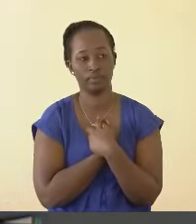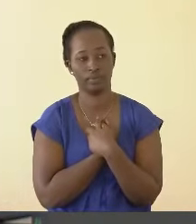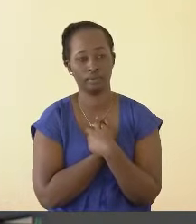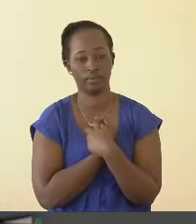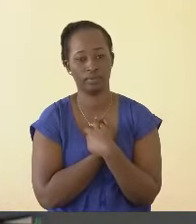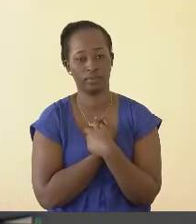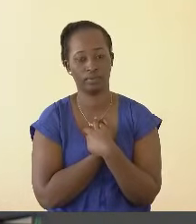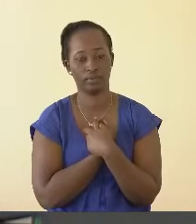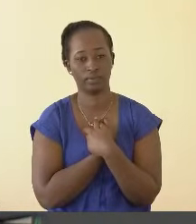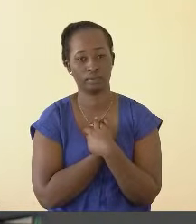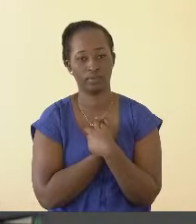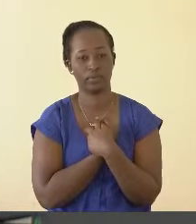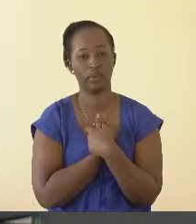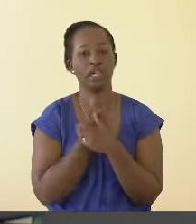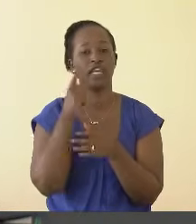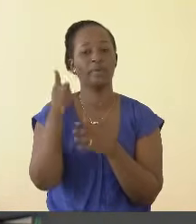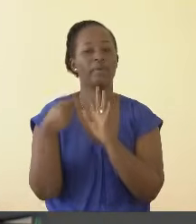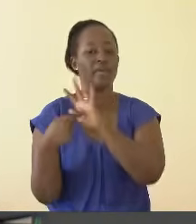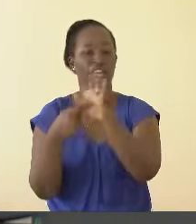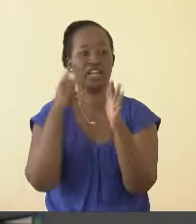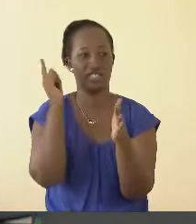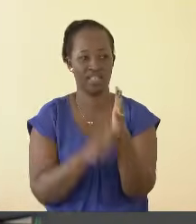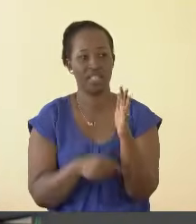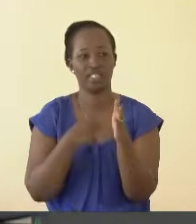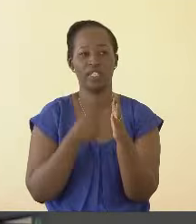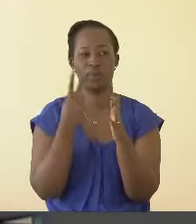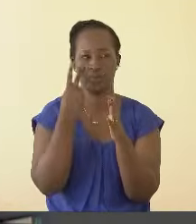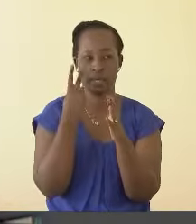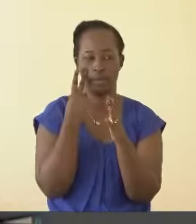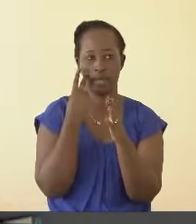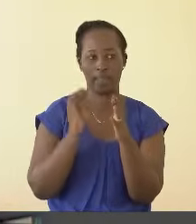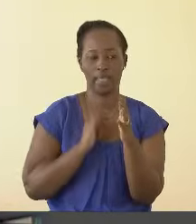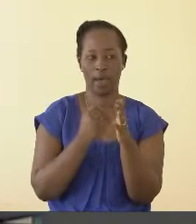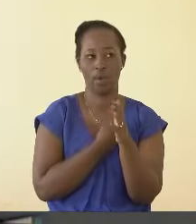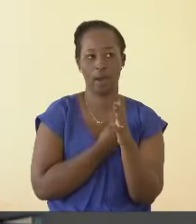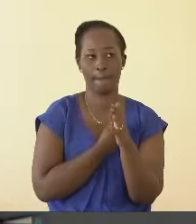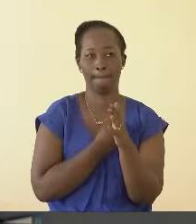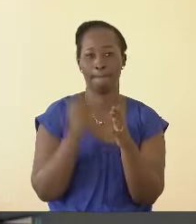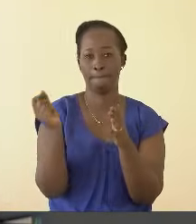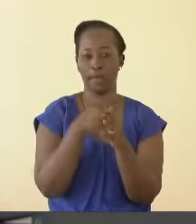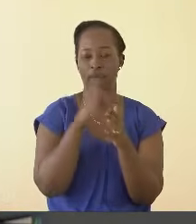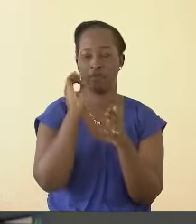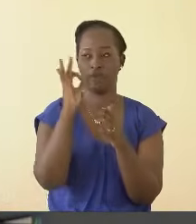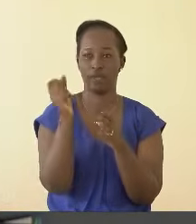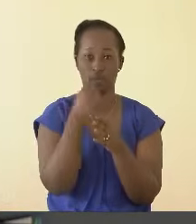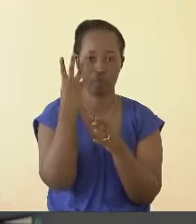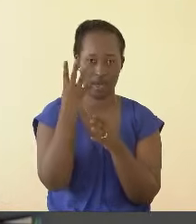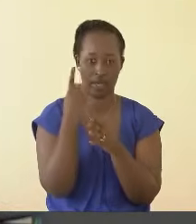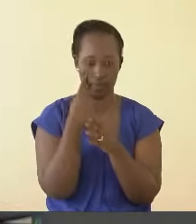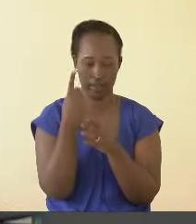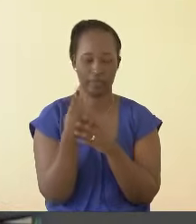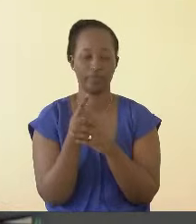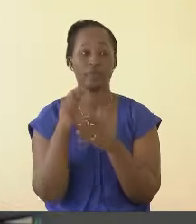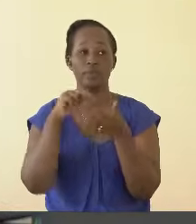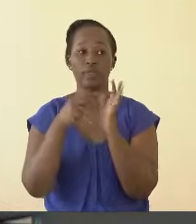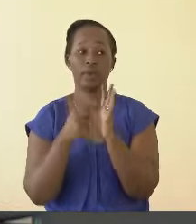1,050,000. So what does this one indicate now? I want us to look at our month of April. It means that